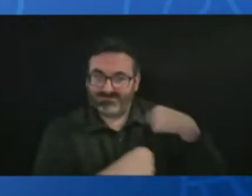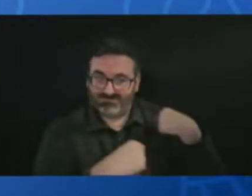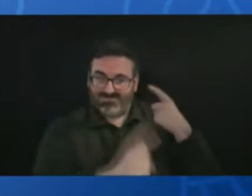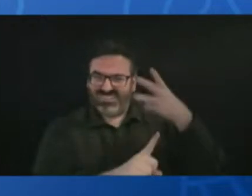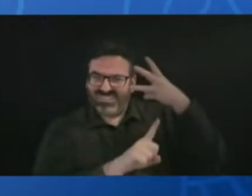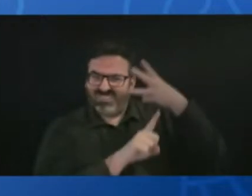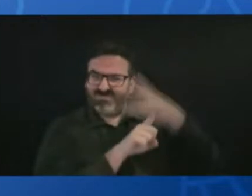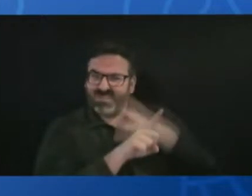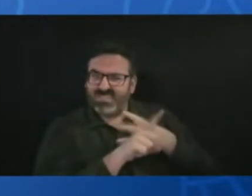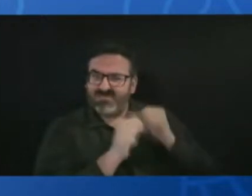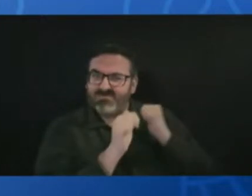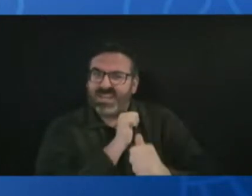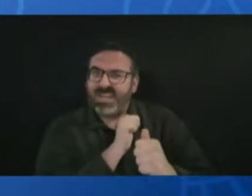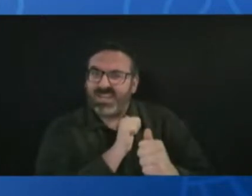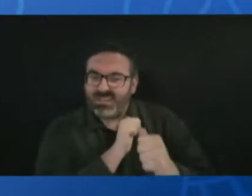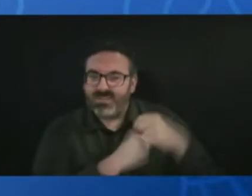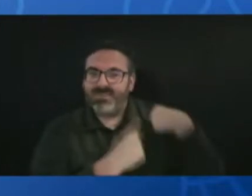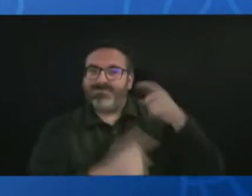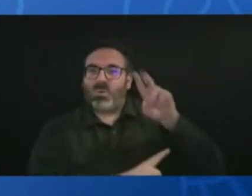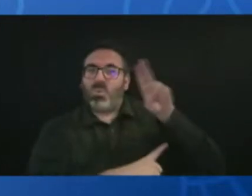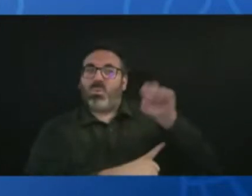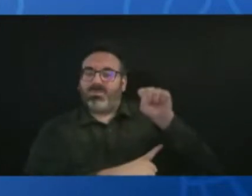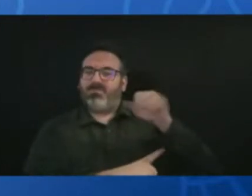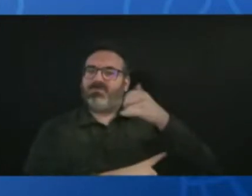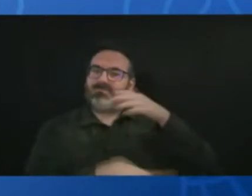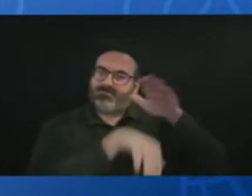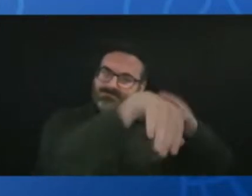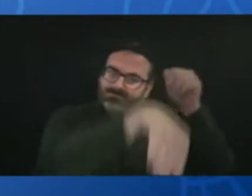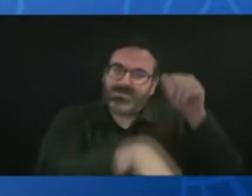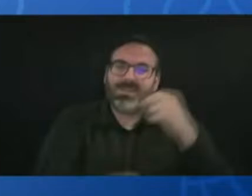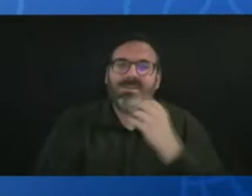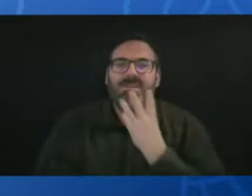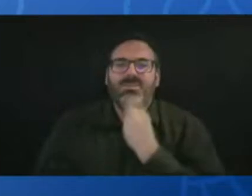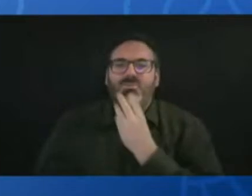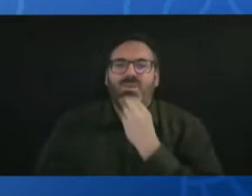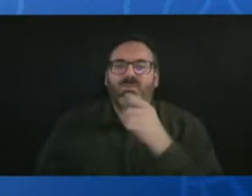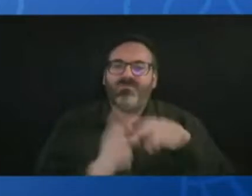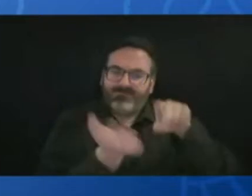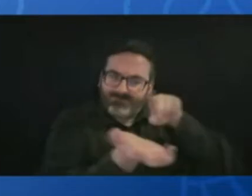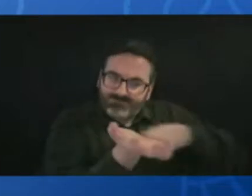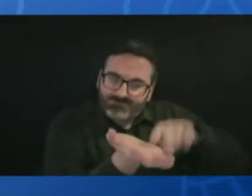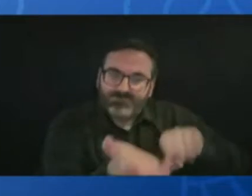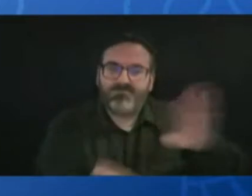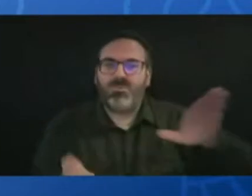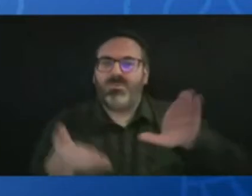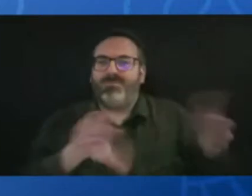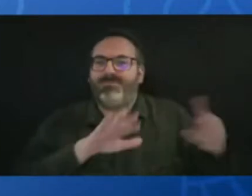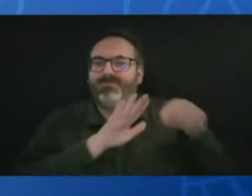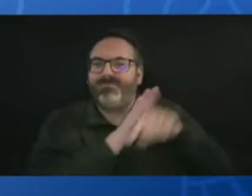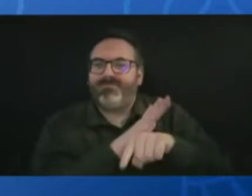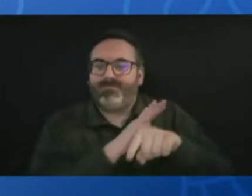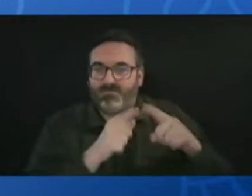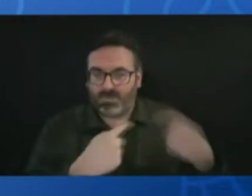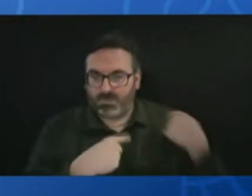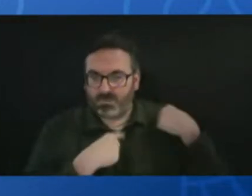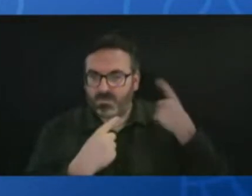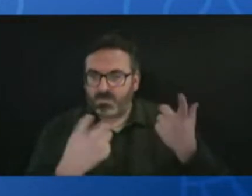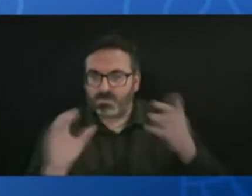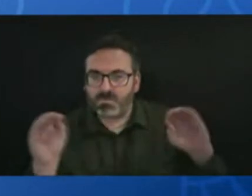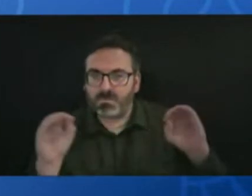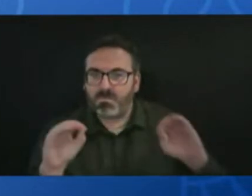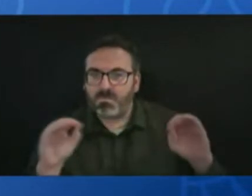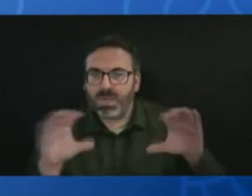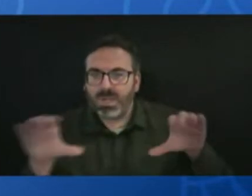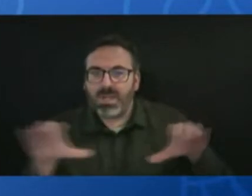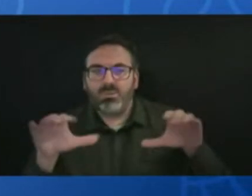U.S. government called on Israel to investigate her killing, but there has been no action and accountability